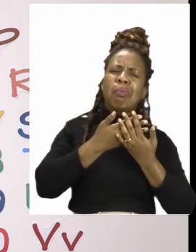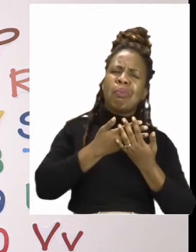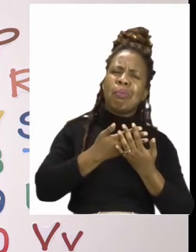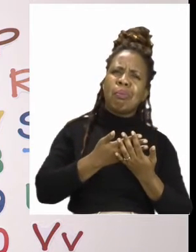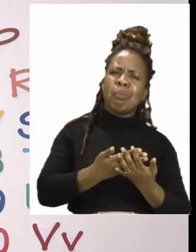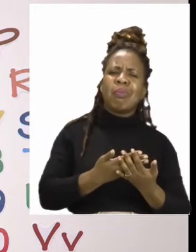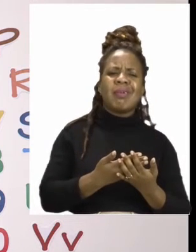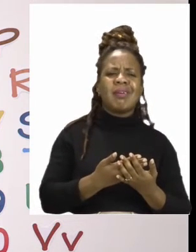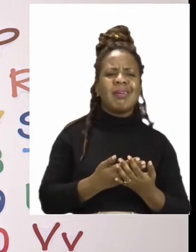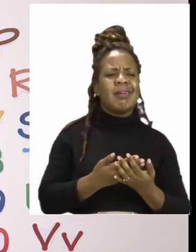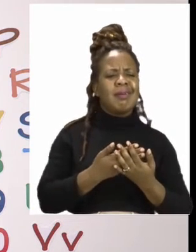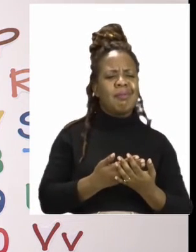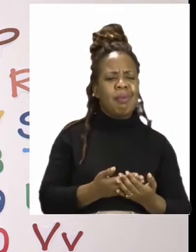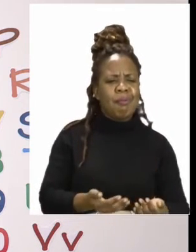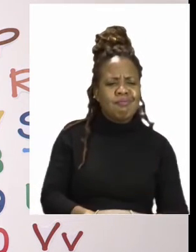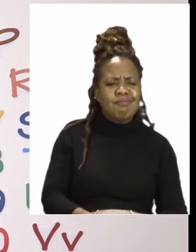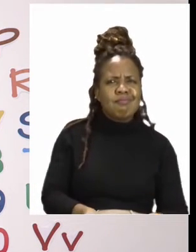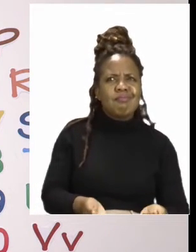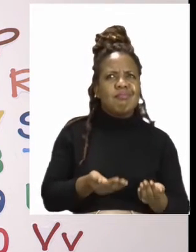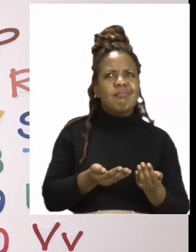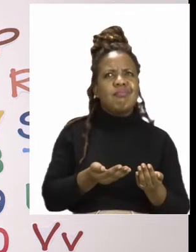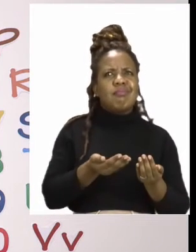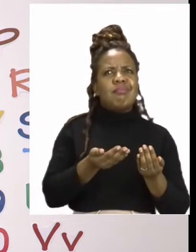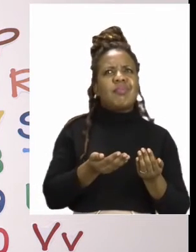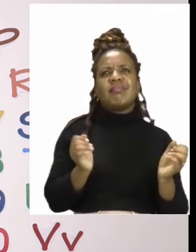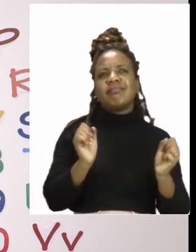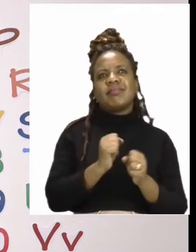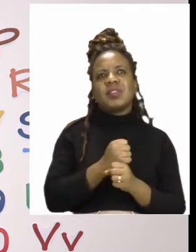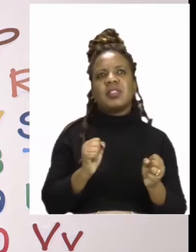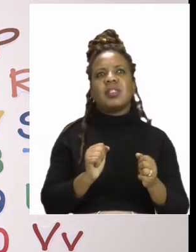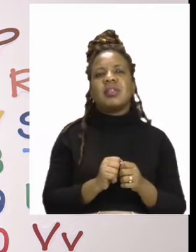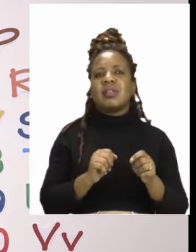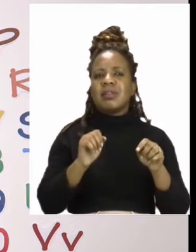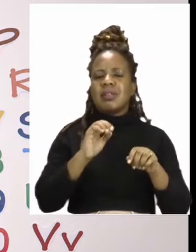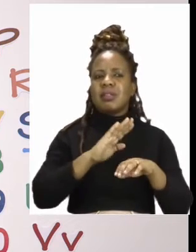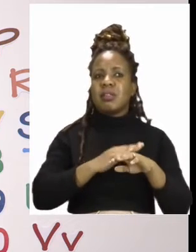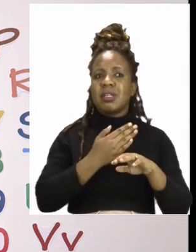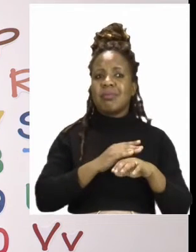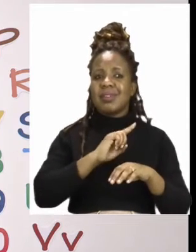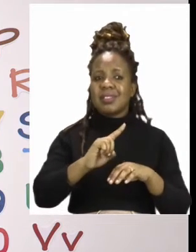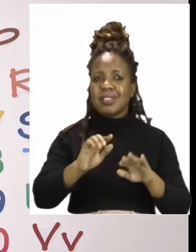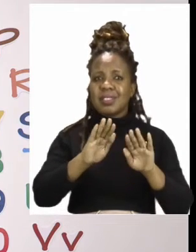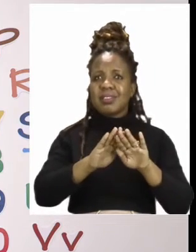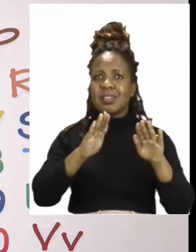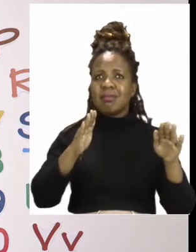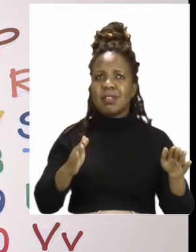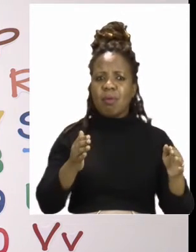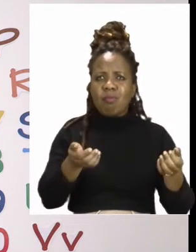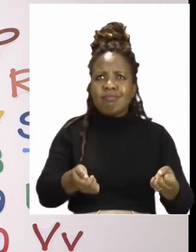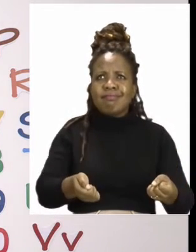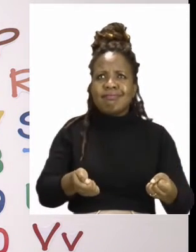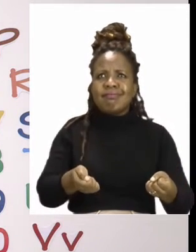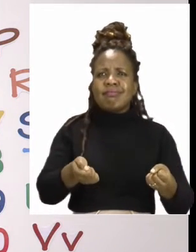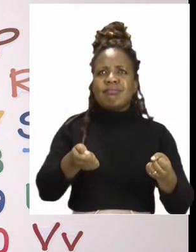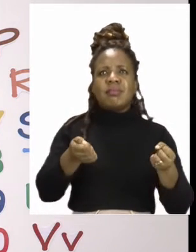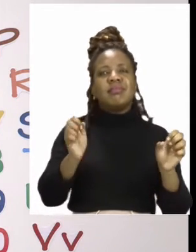to pick up from the ground. For example, teacher's table. I cannot pick this up by myself. I need someone